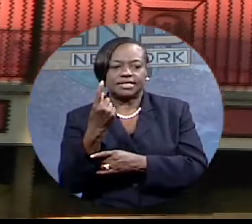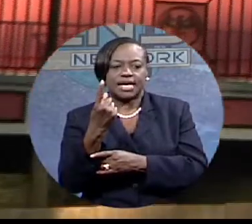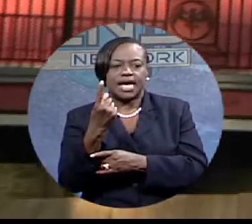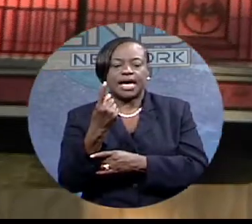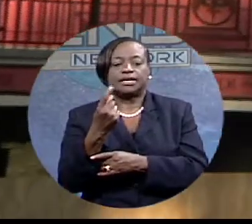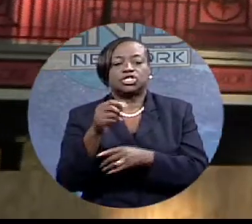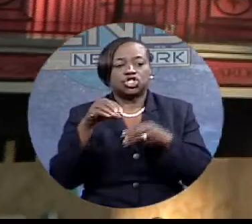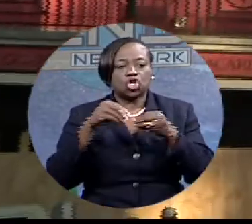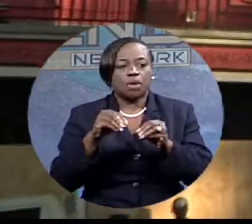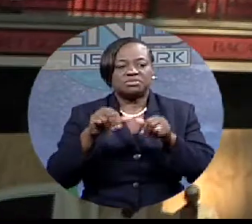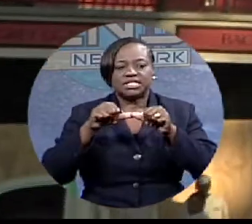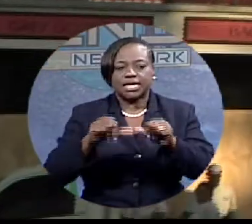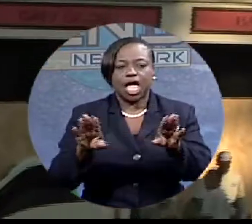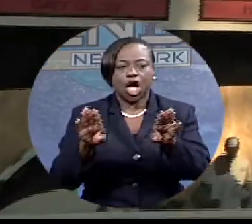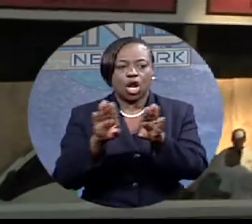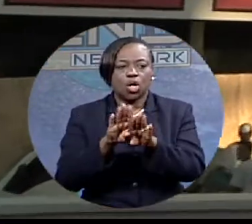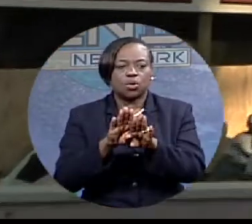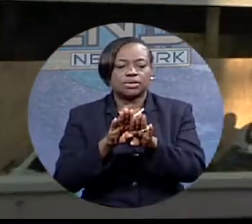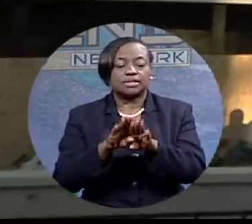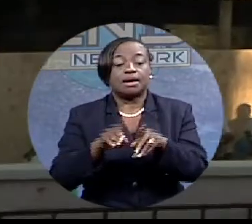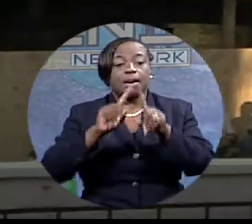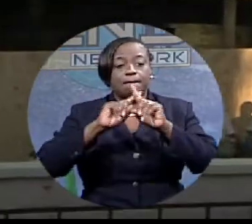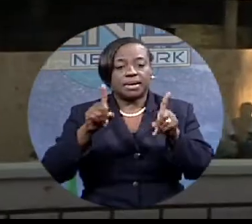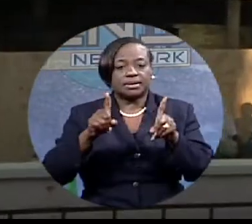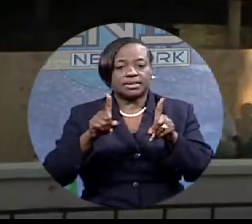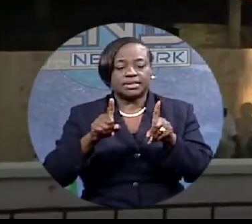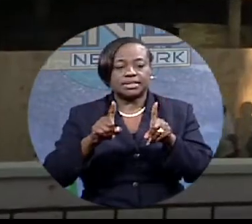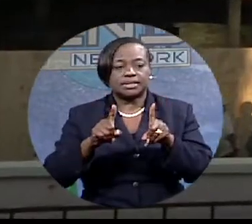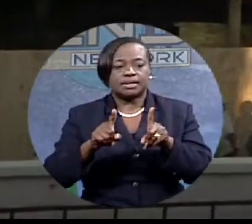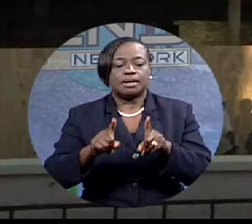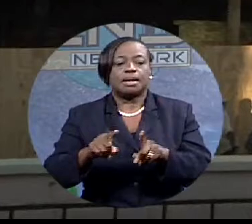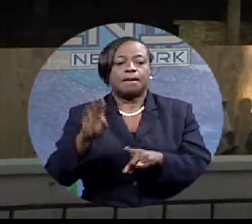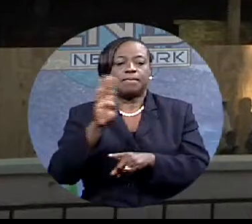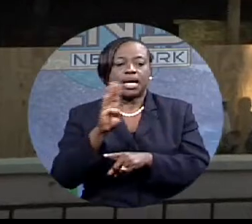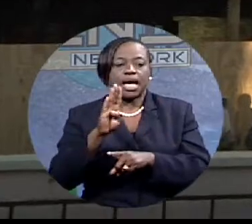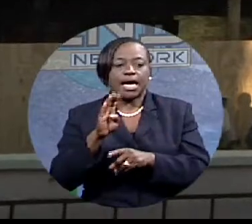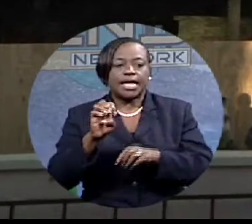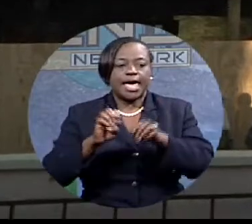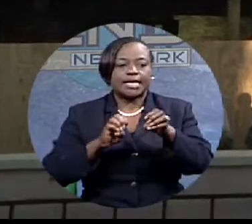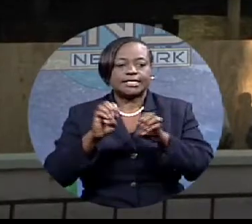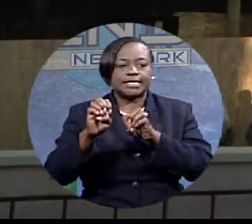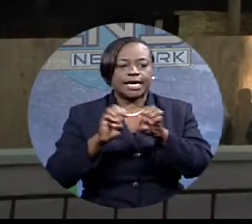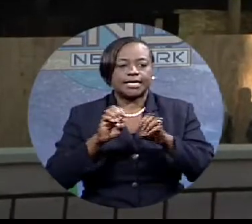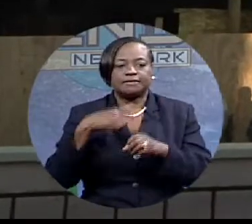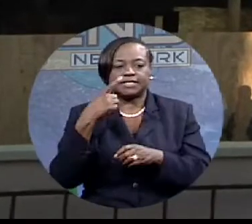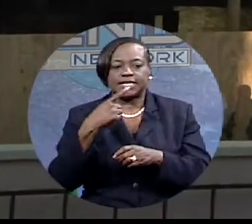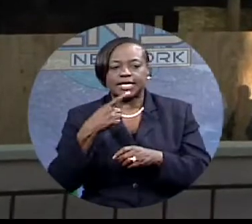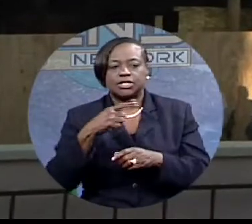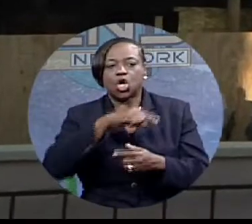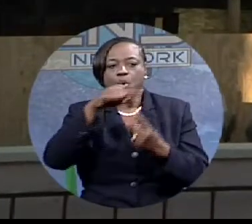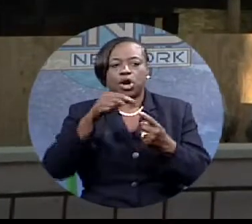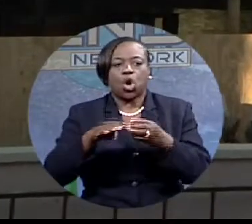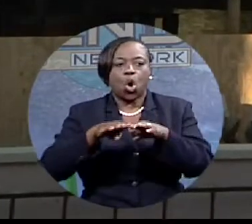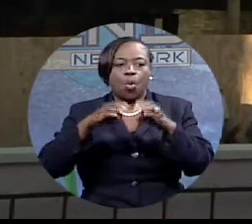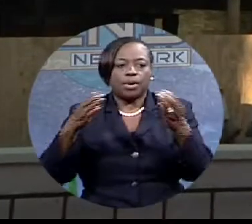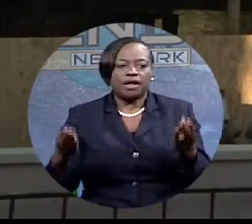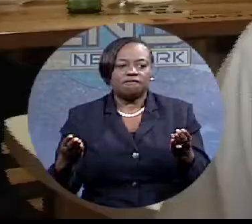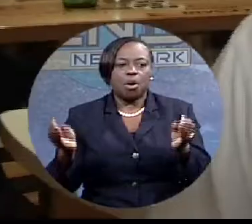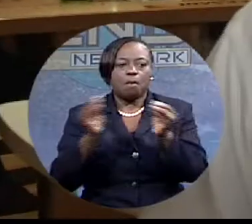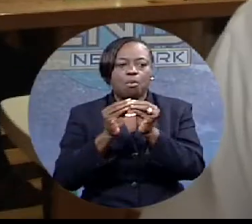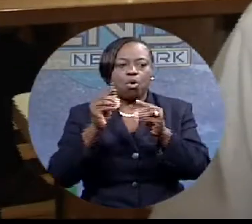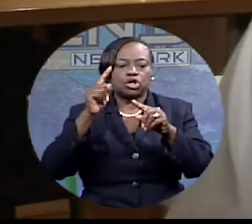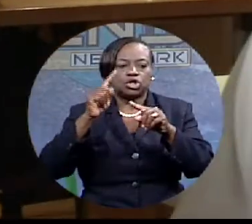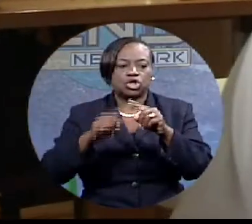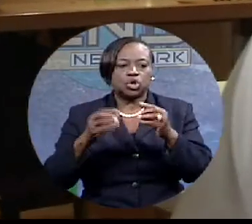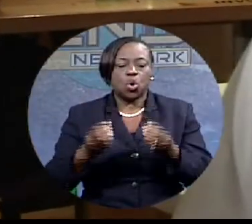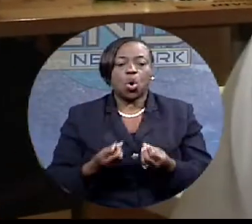that time. But the Bacardi executive says when it reopens, it will have much more to offer.